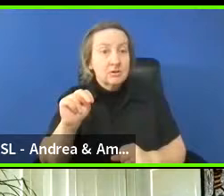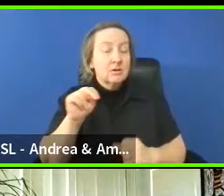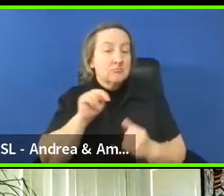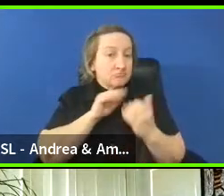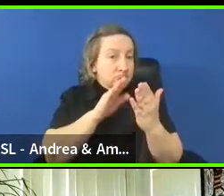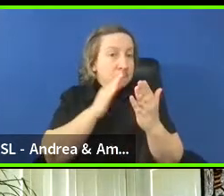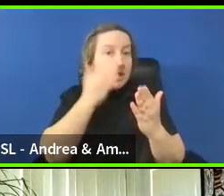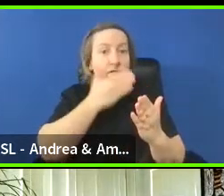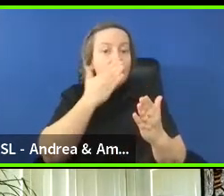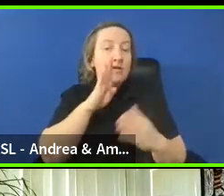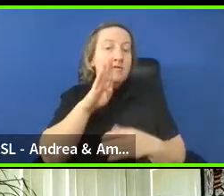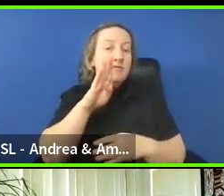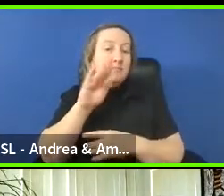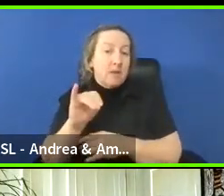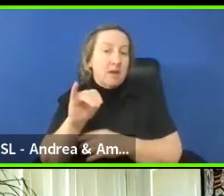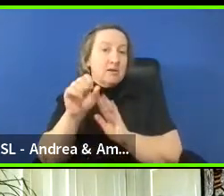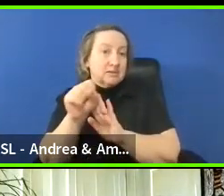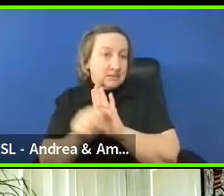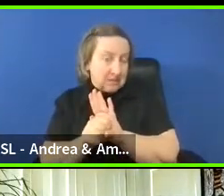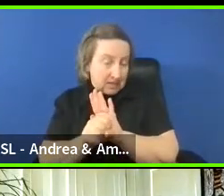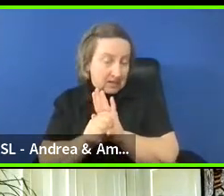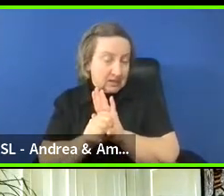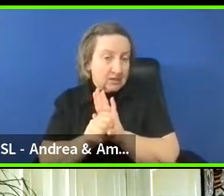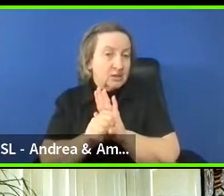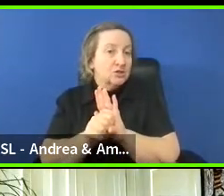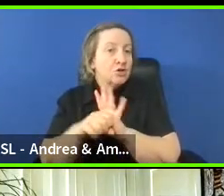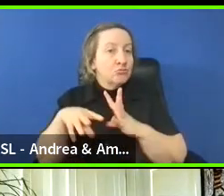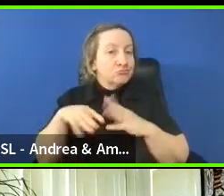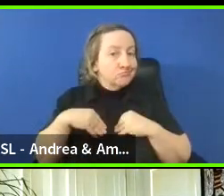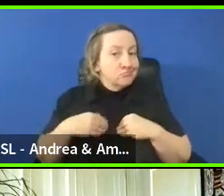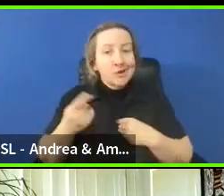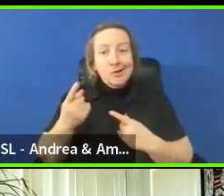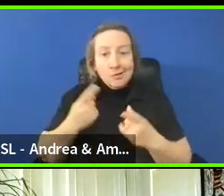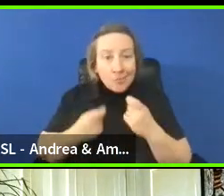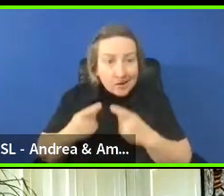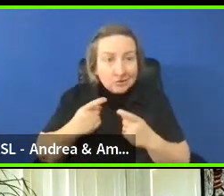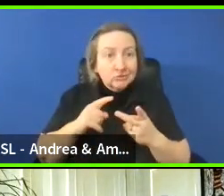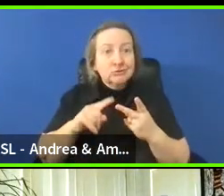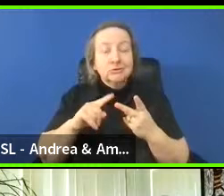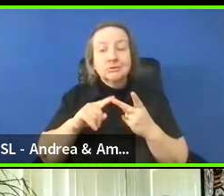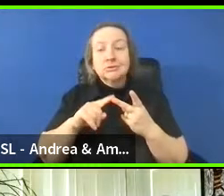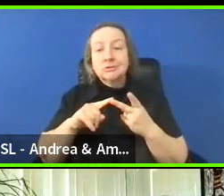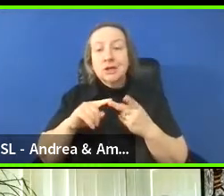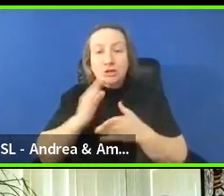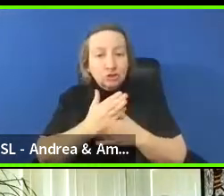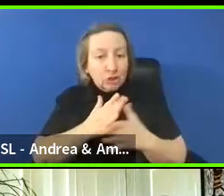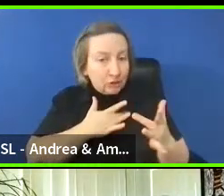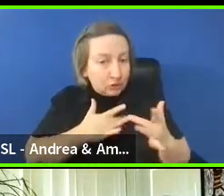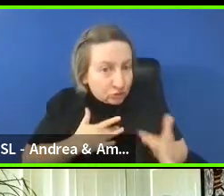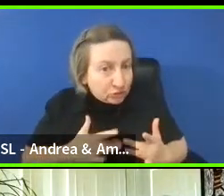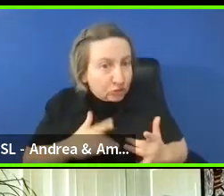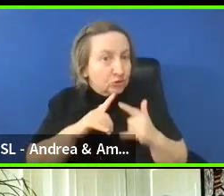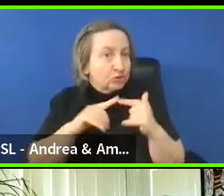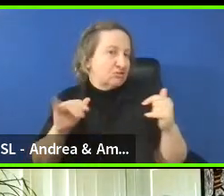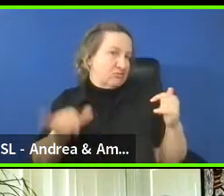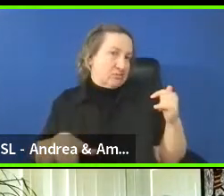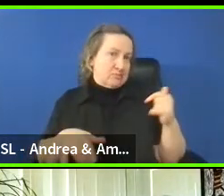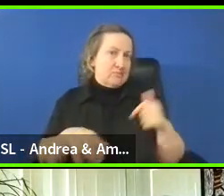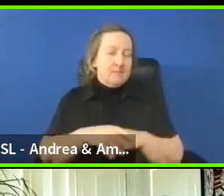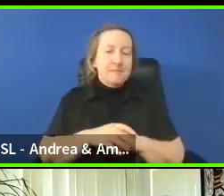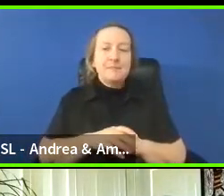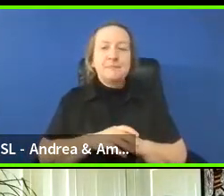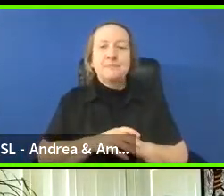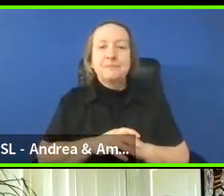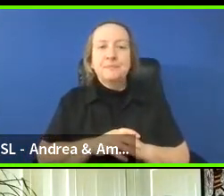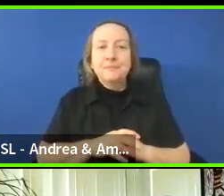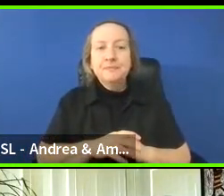bi-state to entertain questions or share concerns that they may have with the program. But